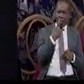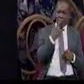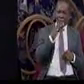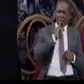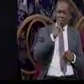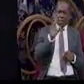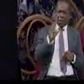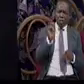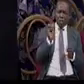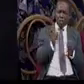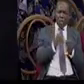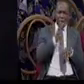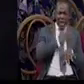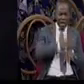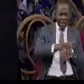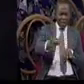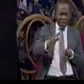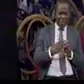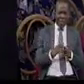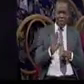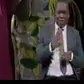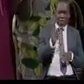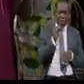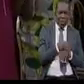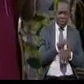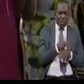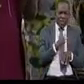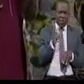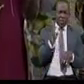Your ministry no more empty.